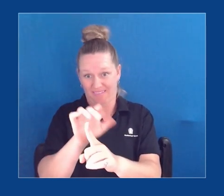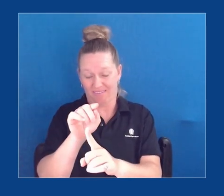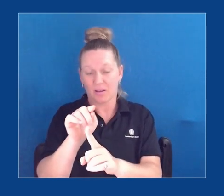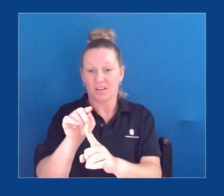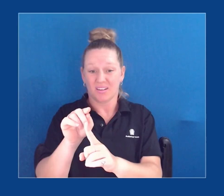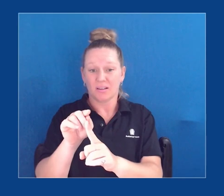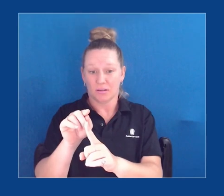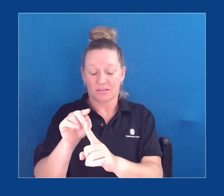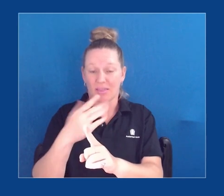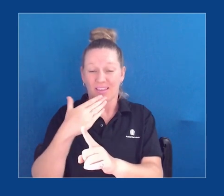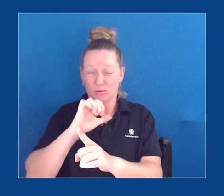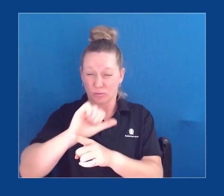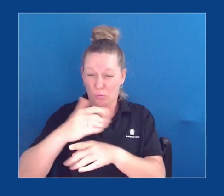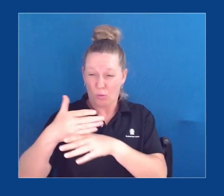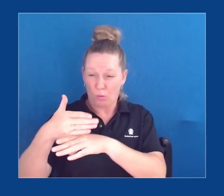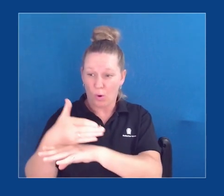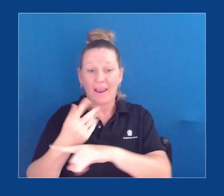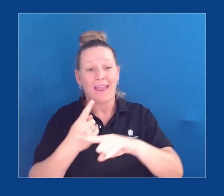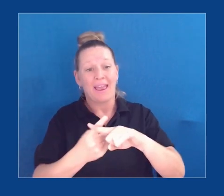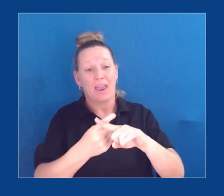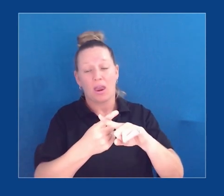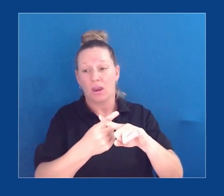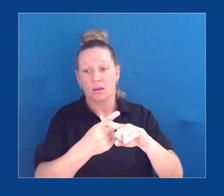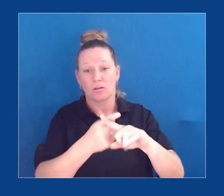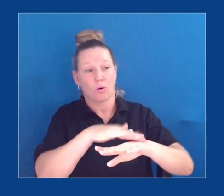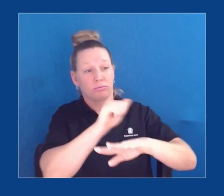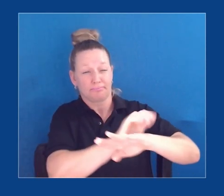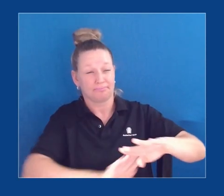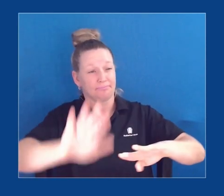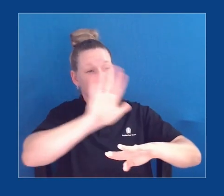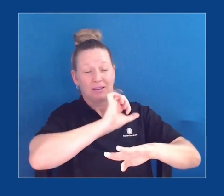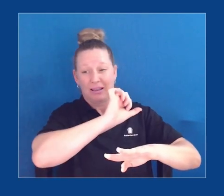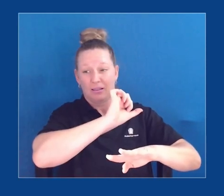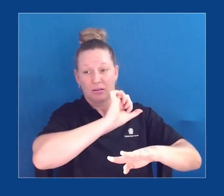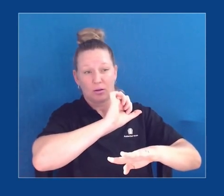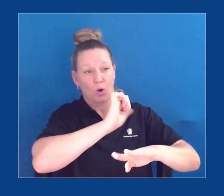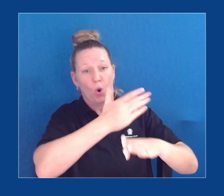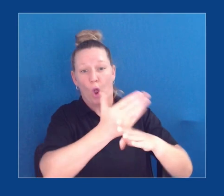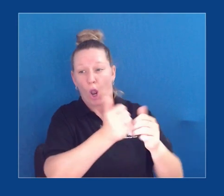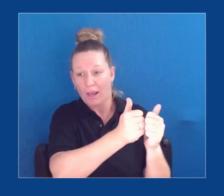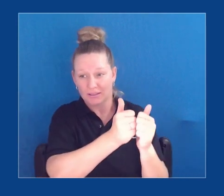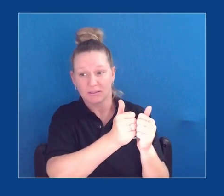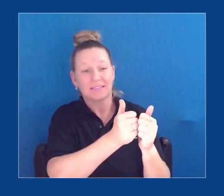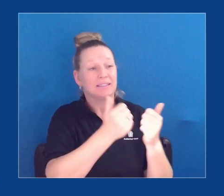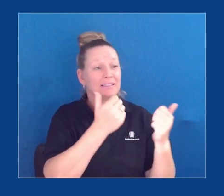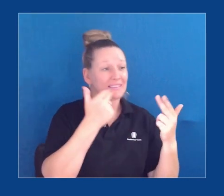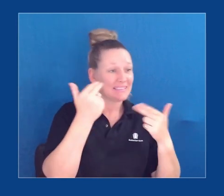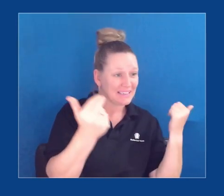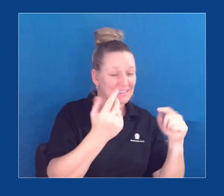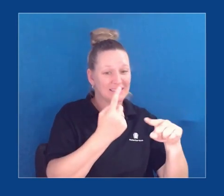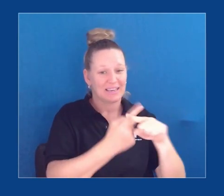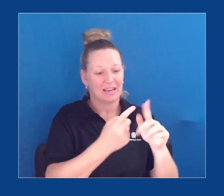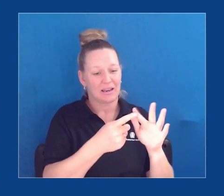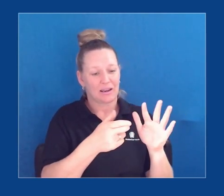and our colleagues from around the country, both traditional singers and ethnomusicologists and people who work